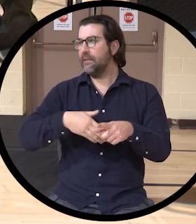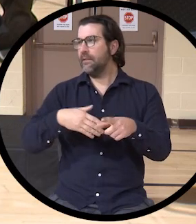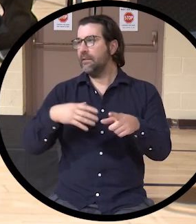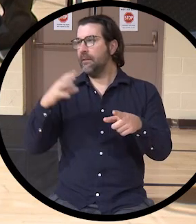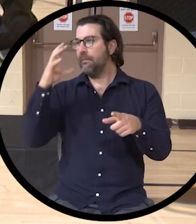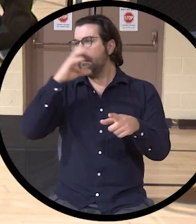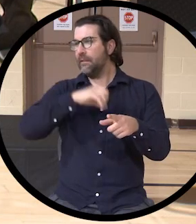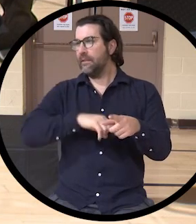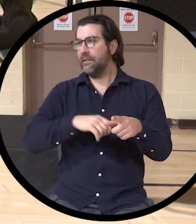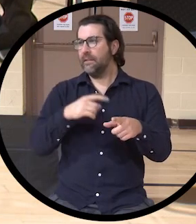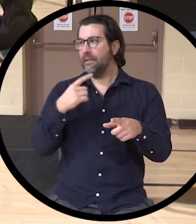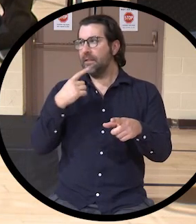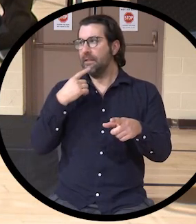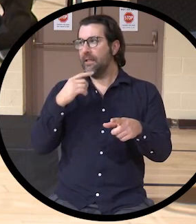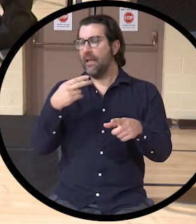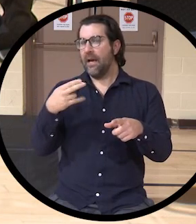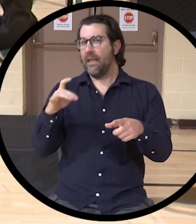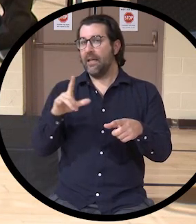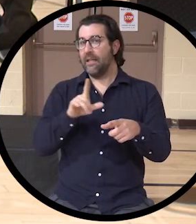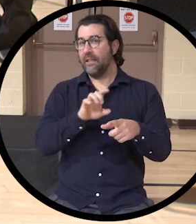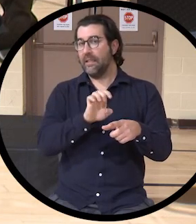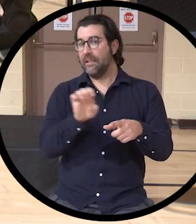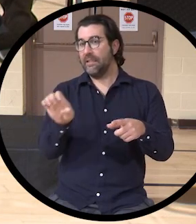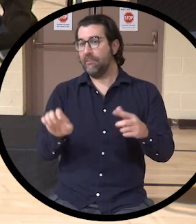Okay. you said eastbound to,